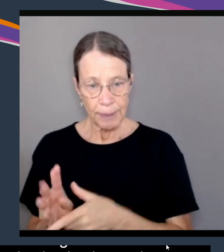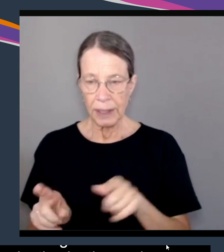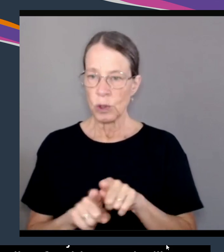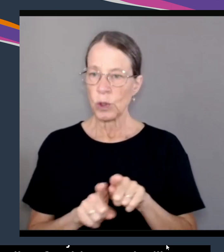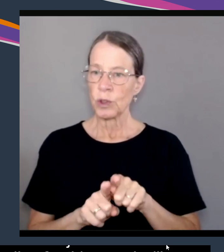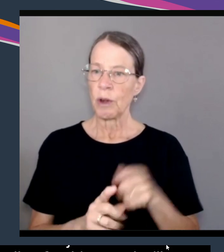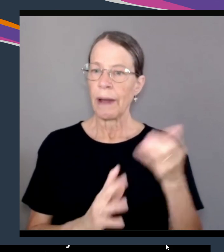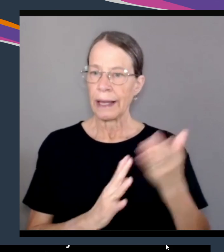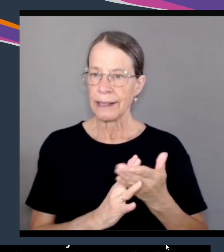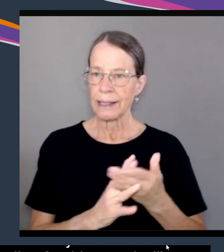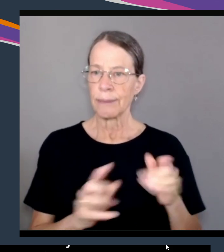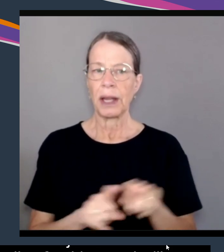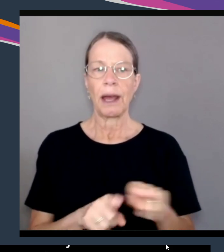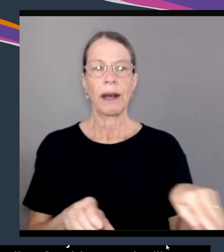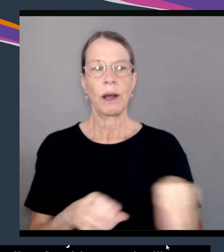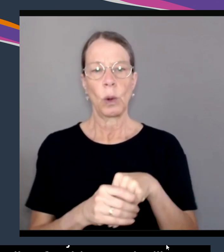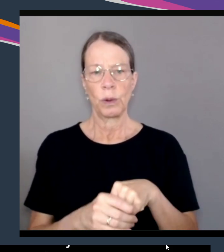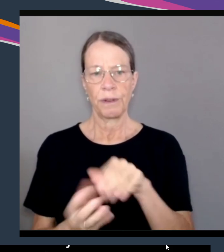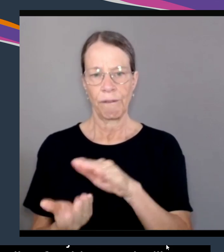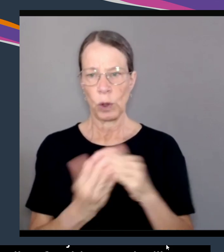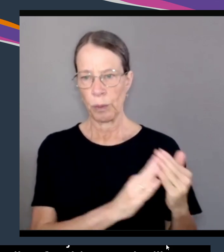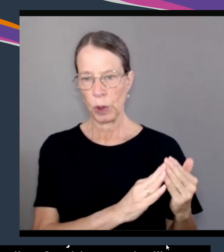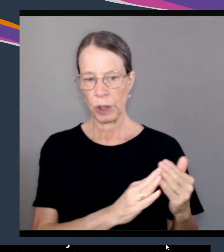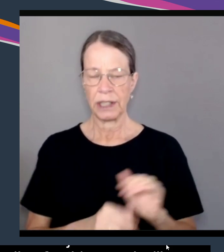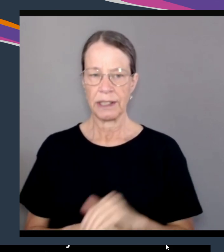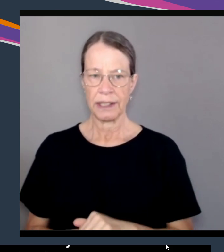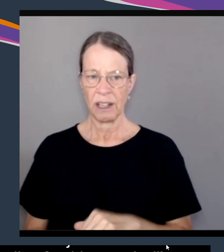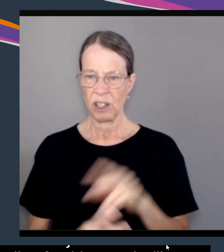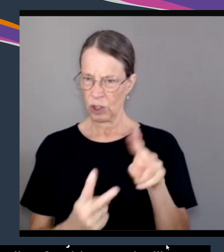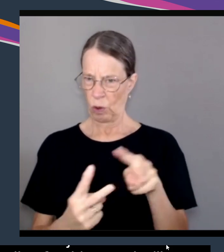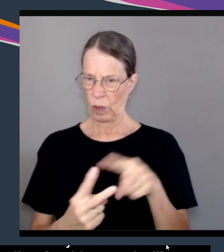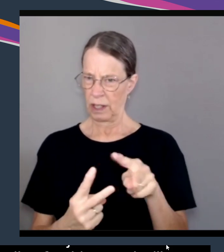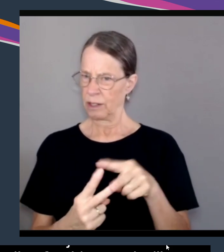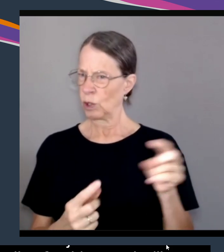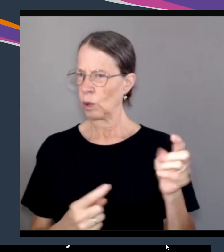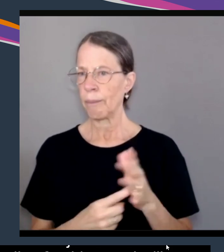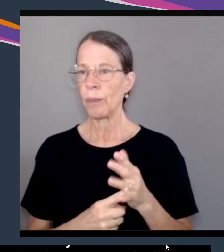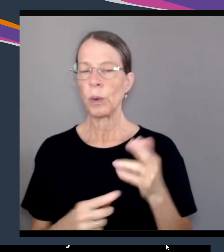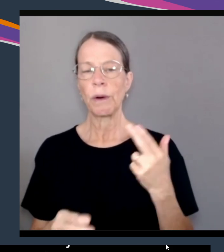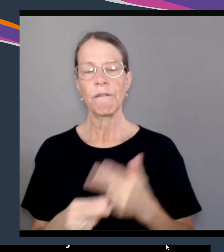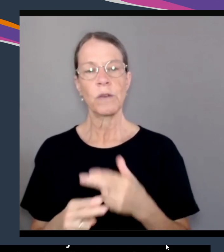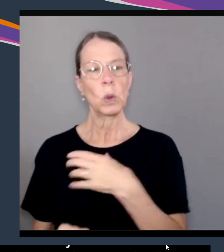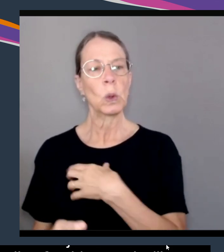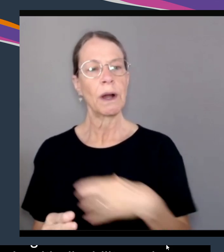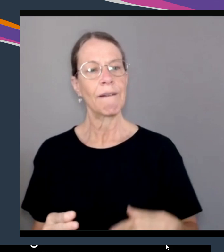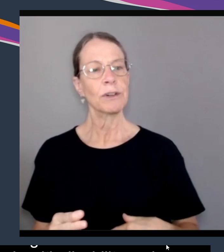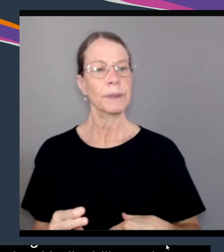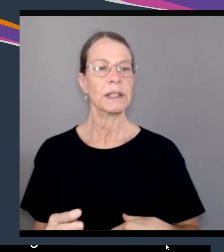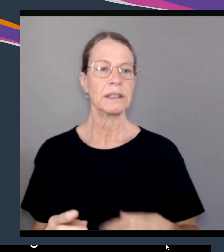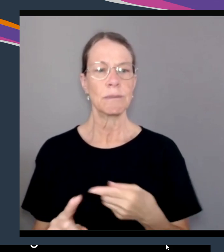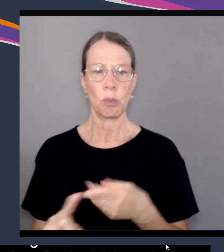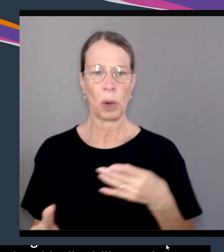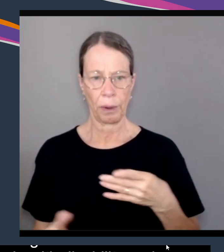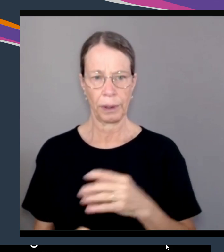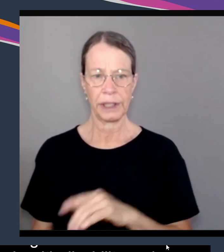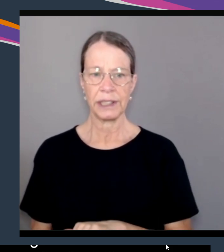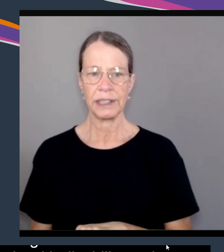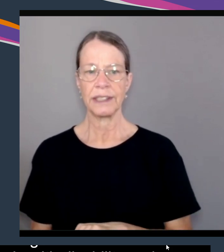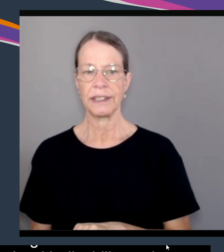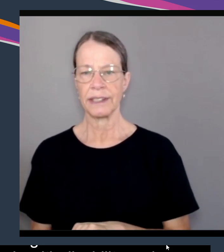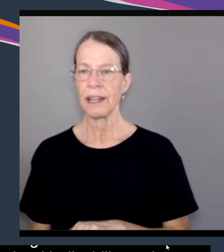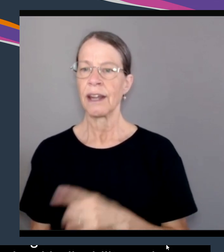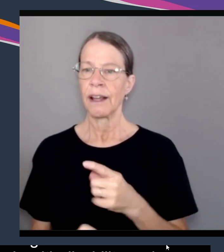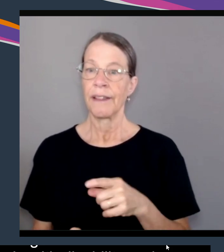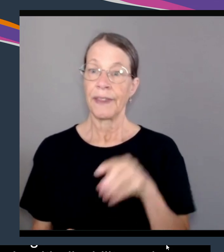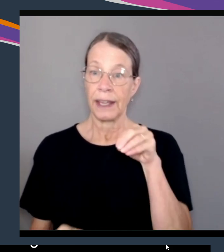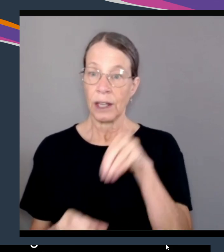communities. These areas are central to government's priorities, articulated in Australia's disability strategy